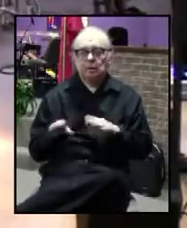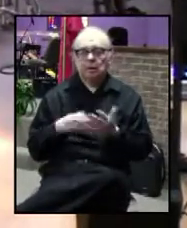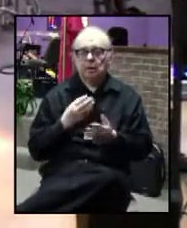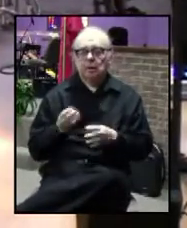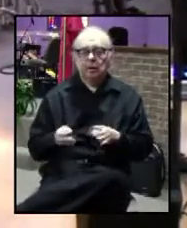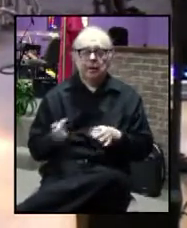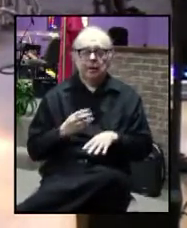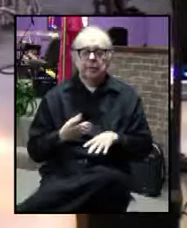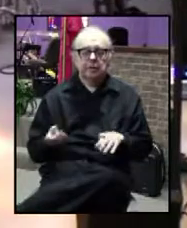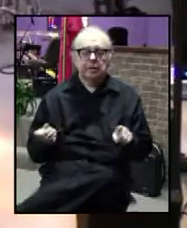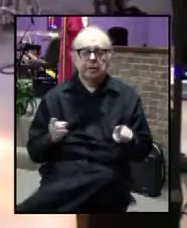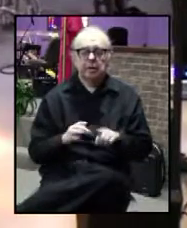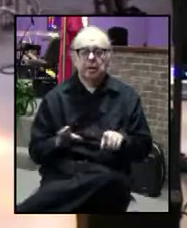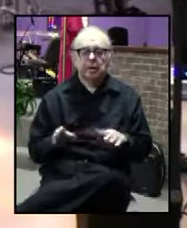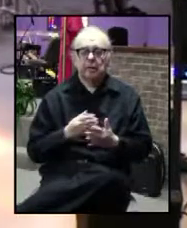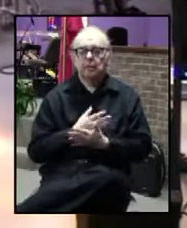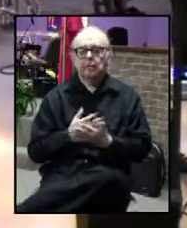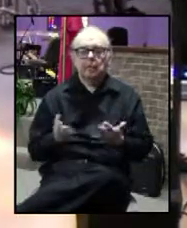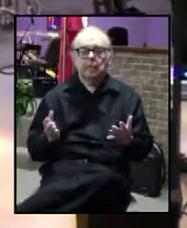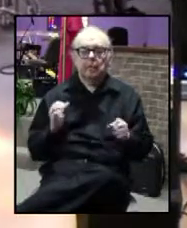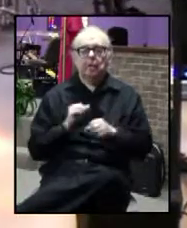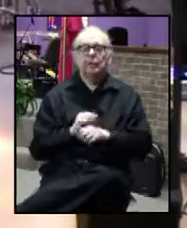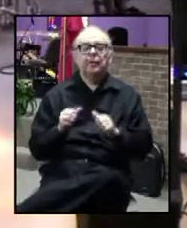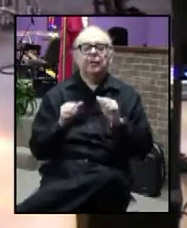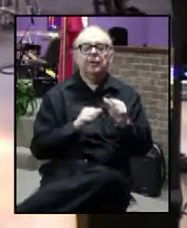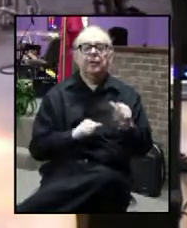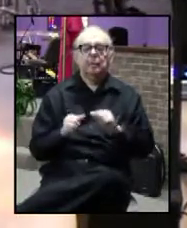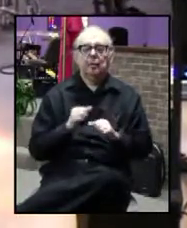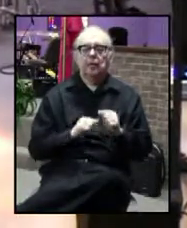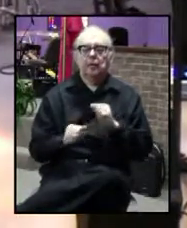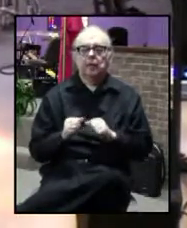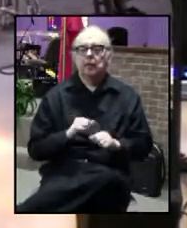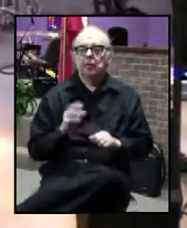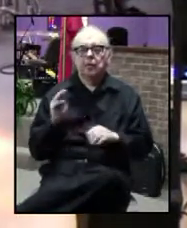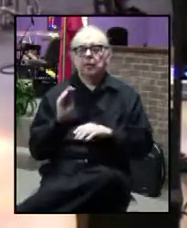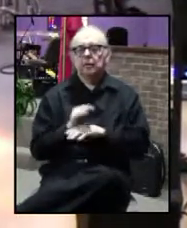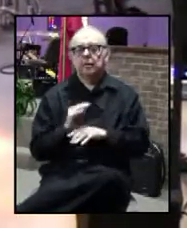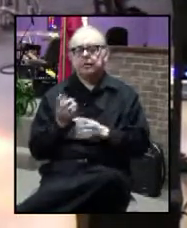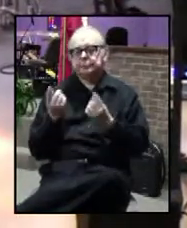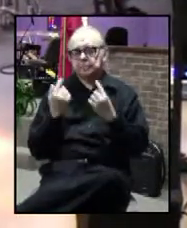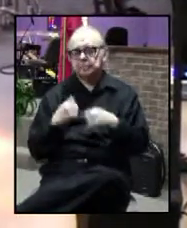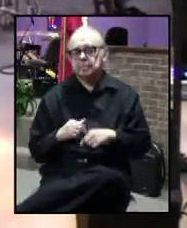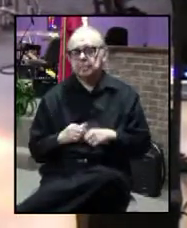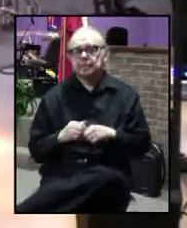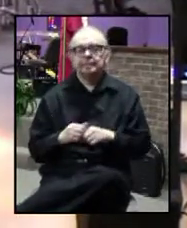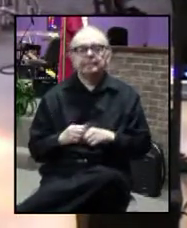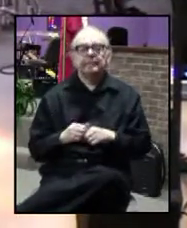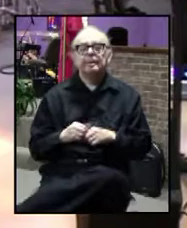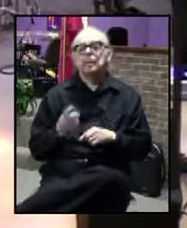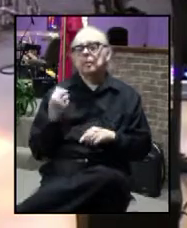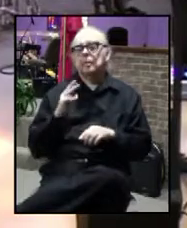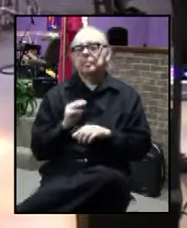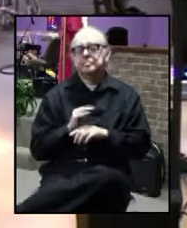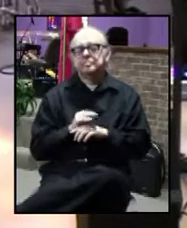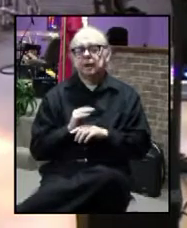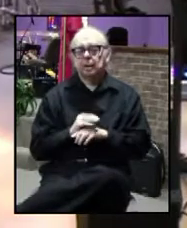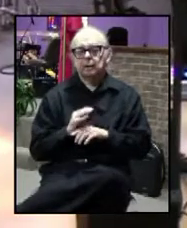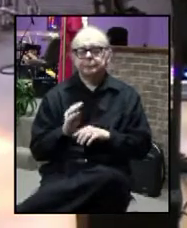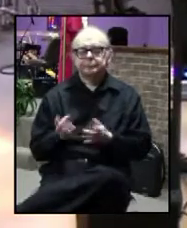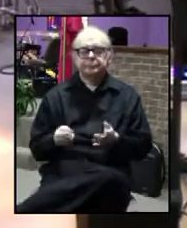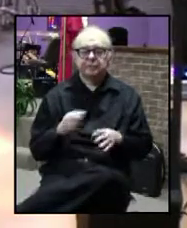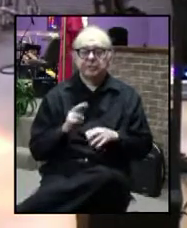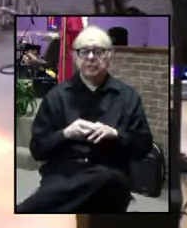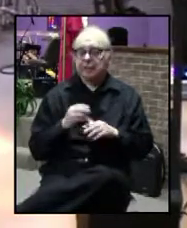events that we did and everything dealing with fellowship. And you guys on Wednesday night coming in here, that come on Wednesday night and we sit down and